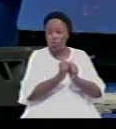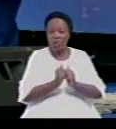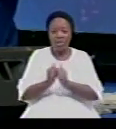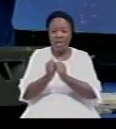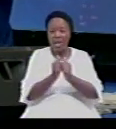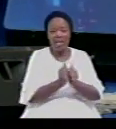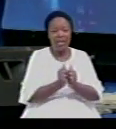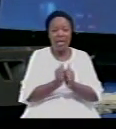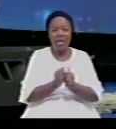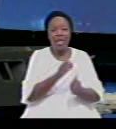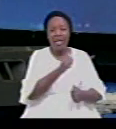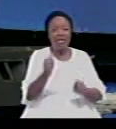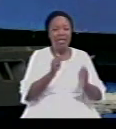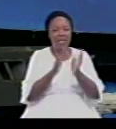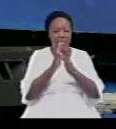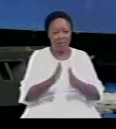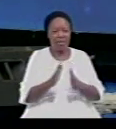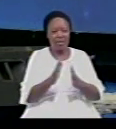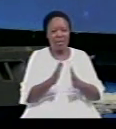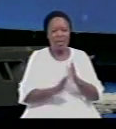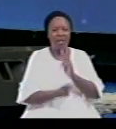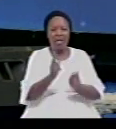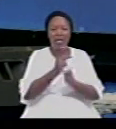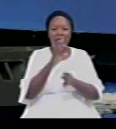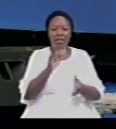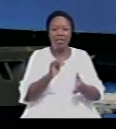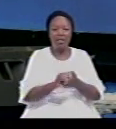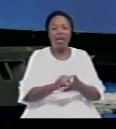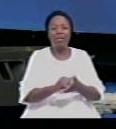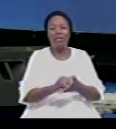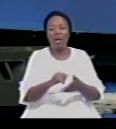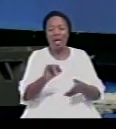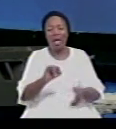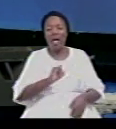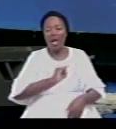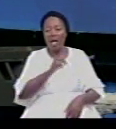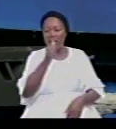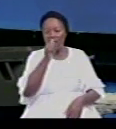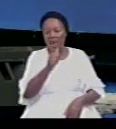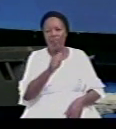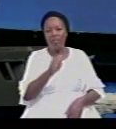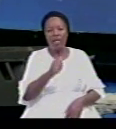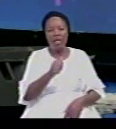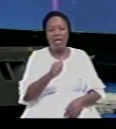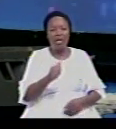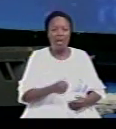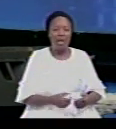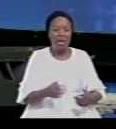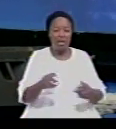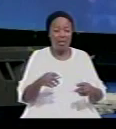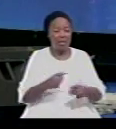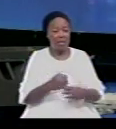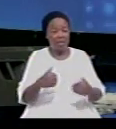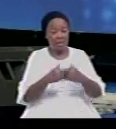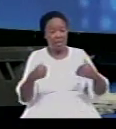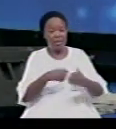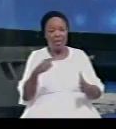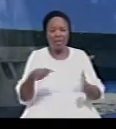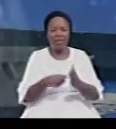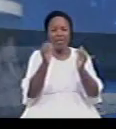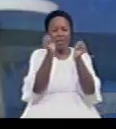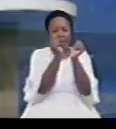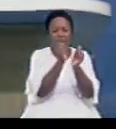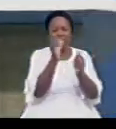a Christian, such as I am. Except these bonds. What Paul was